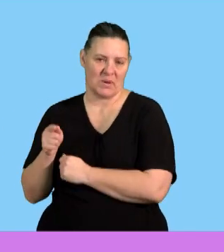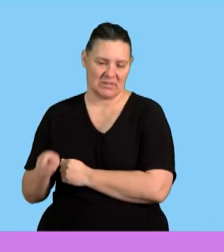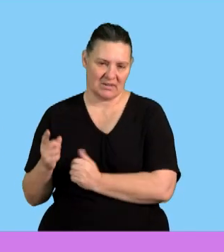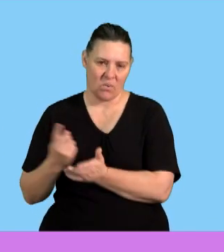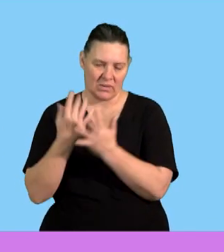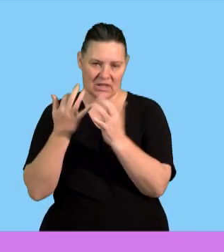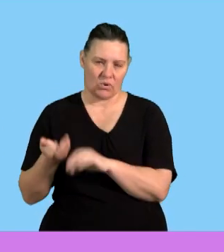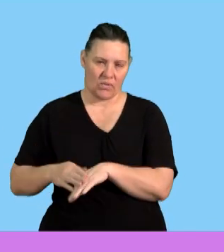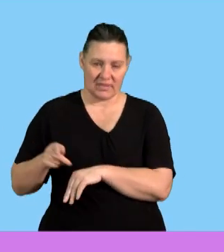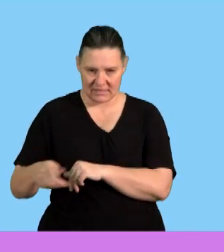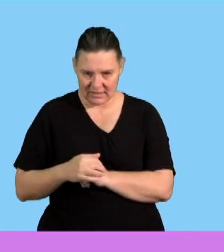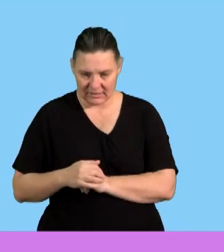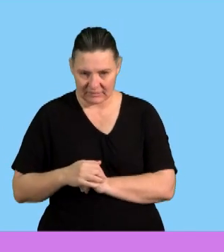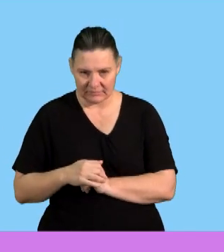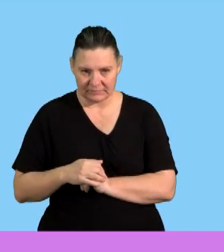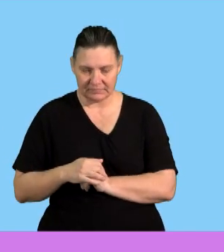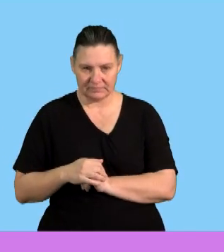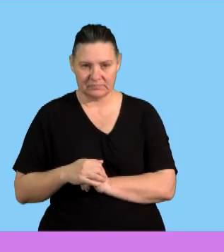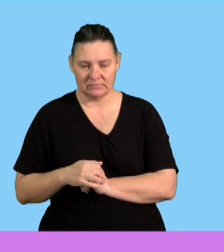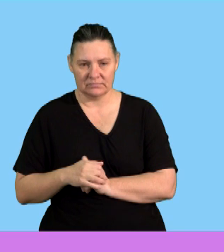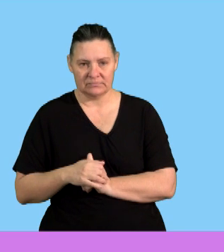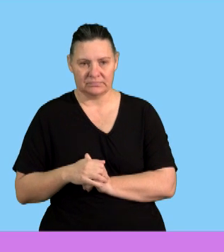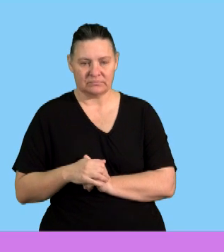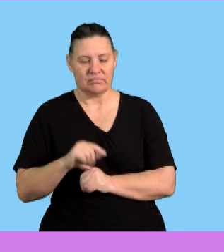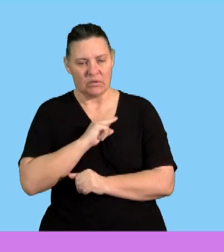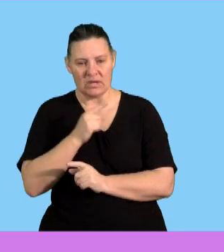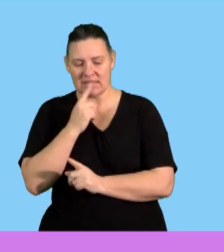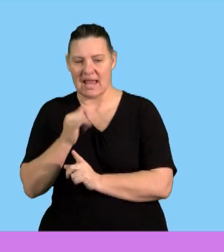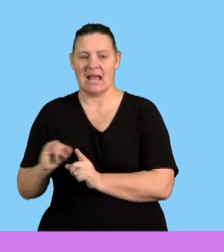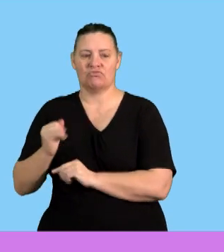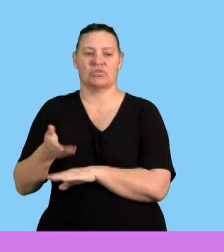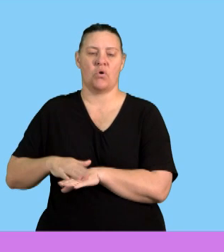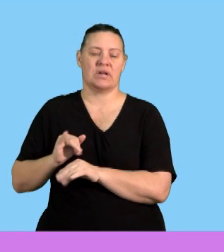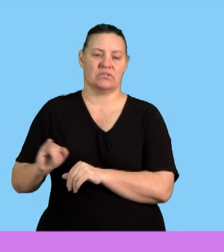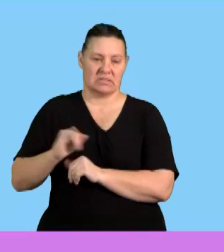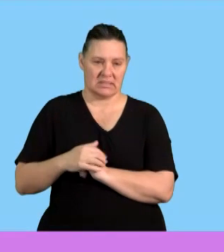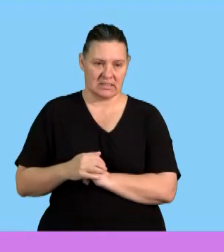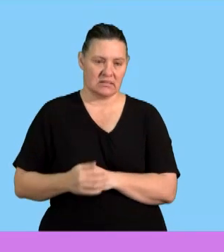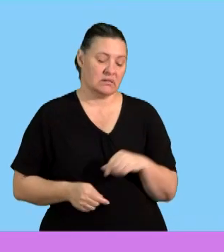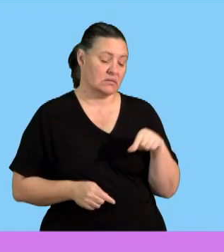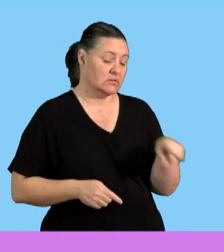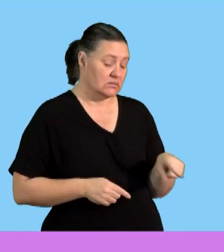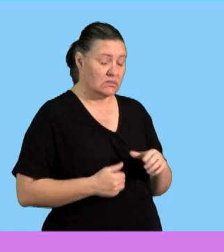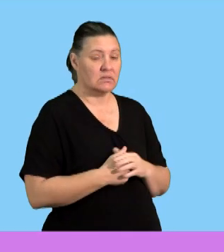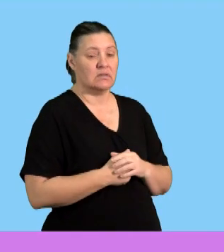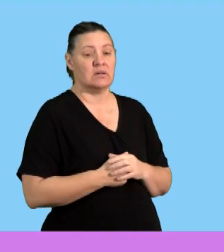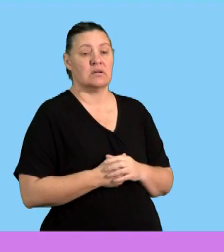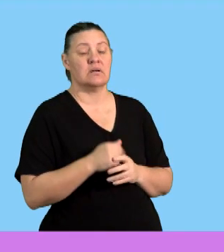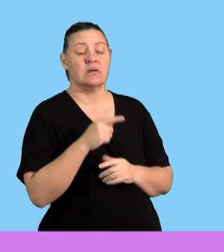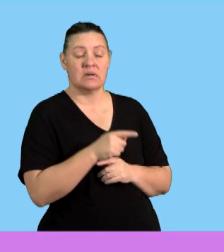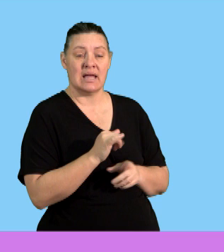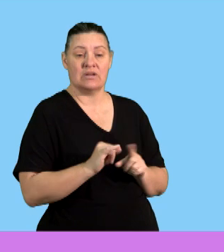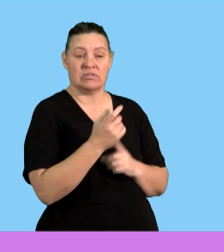the changed amount and therefore referred to interest on interest. Then also, with